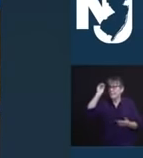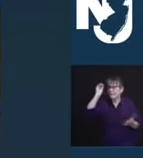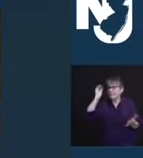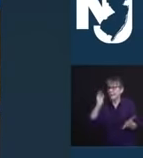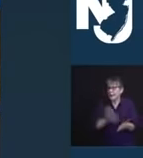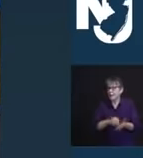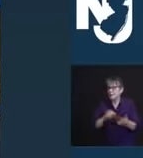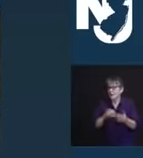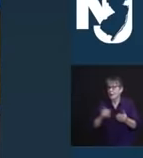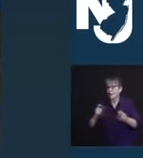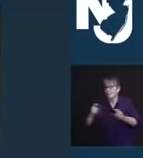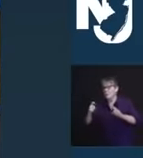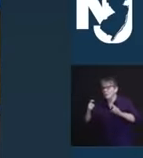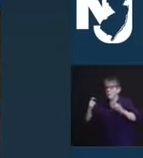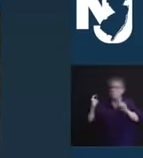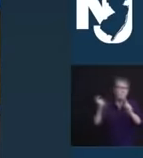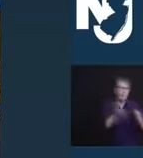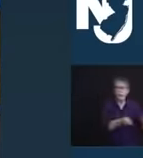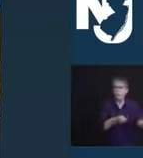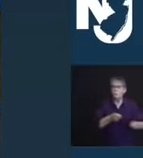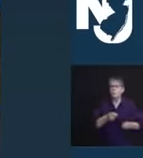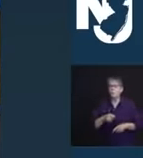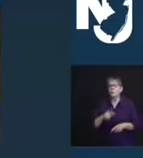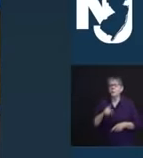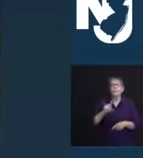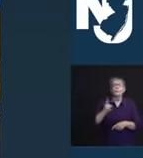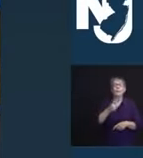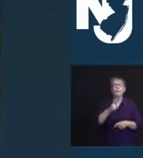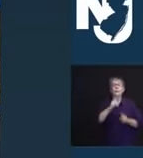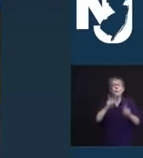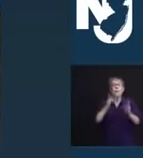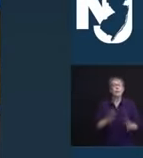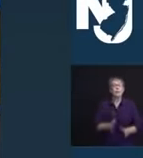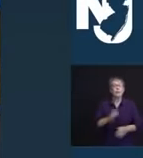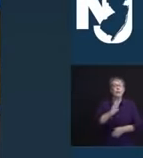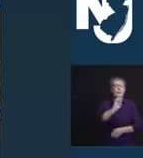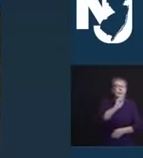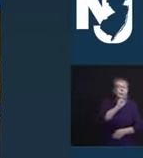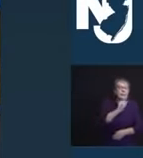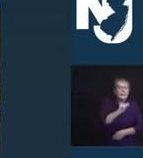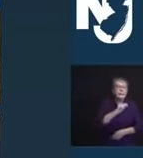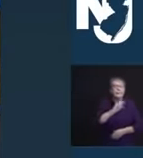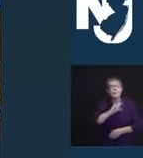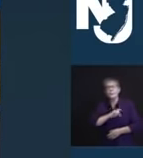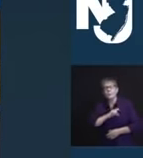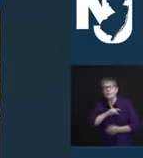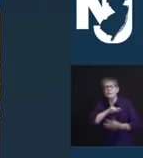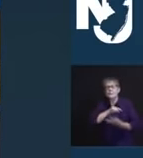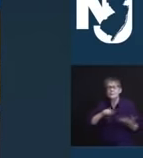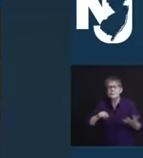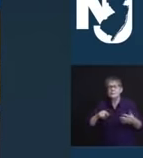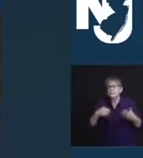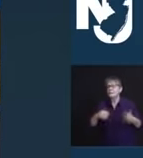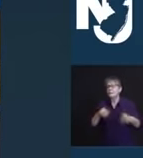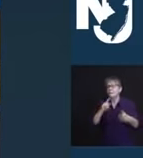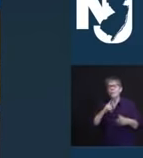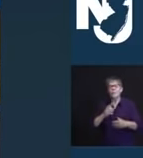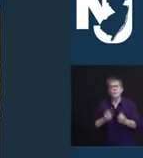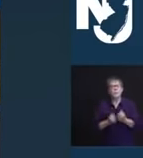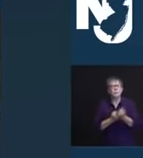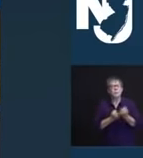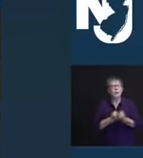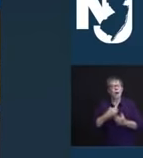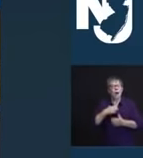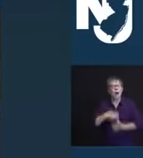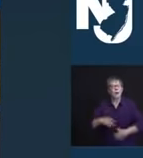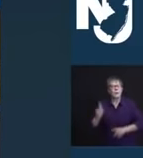first responders or folks who were hungry and food insecure. Pretty special. So we thank Judge Minetti for his years